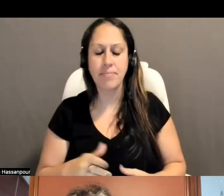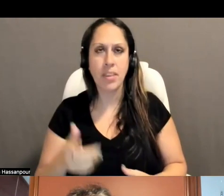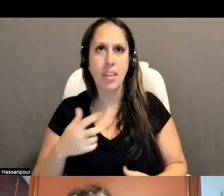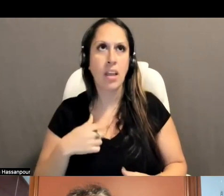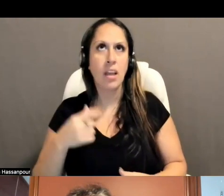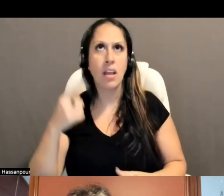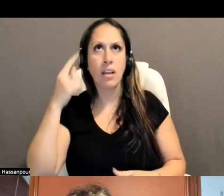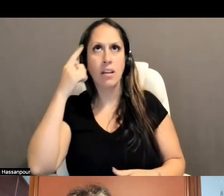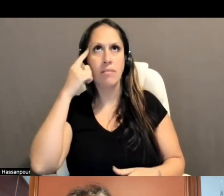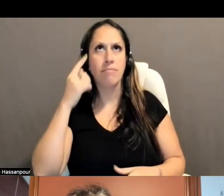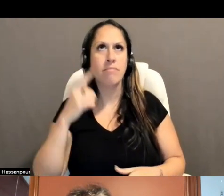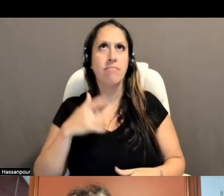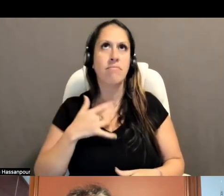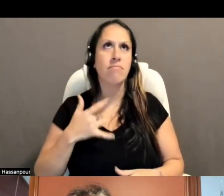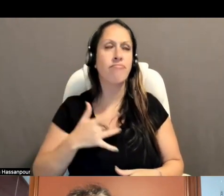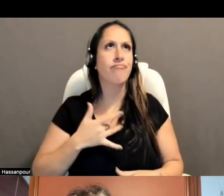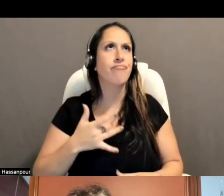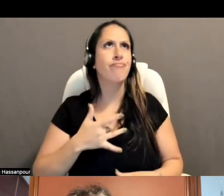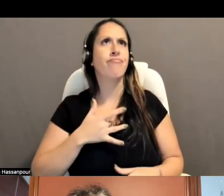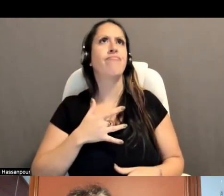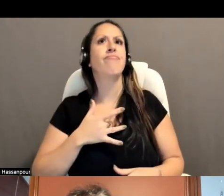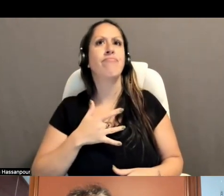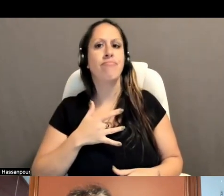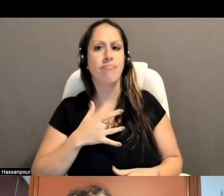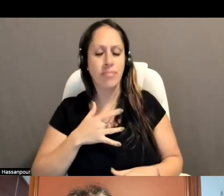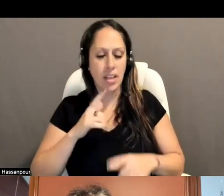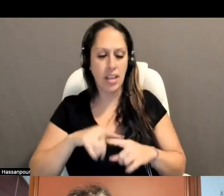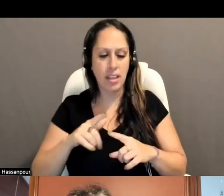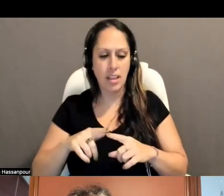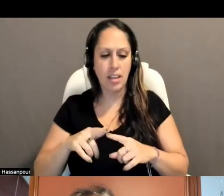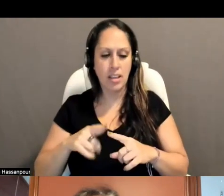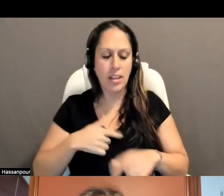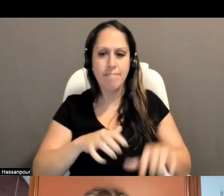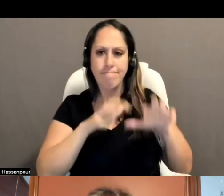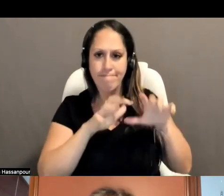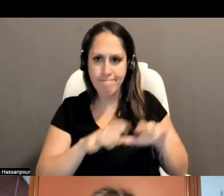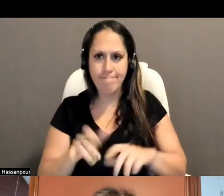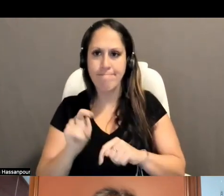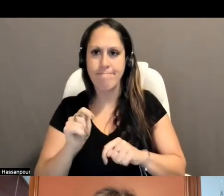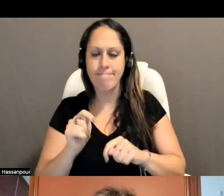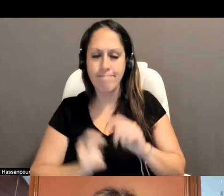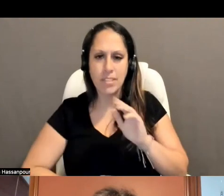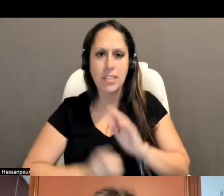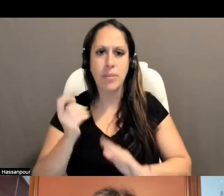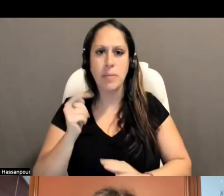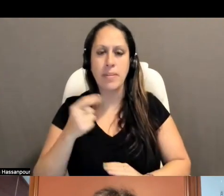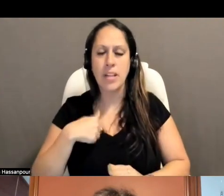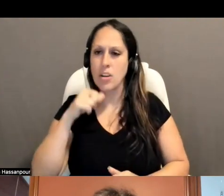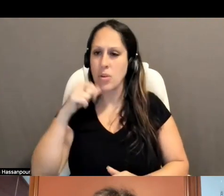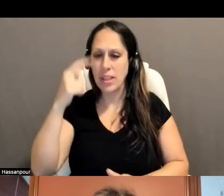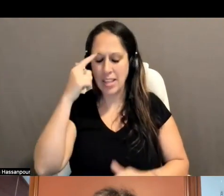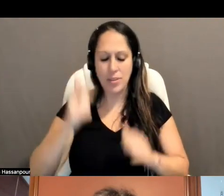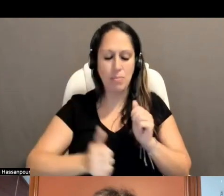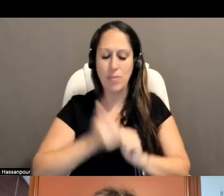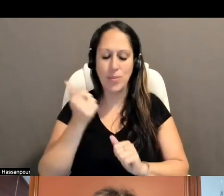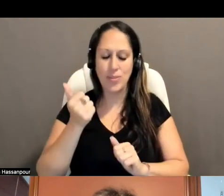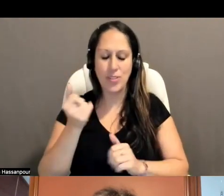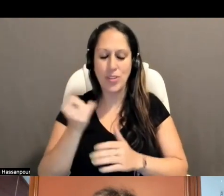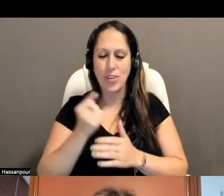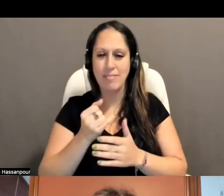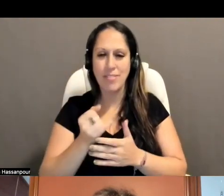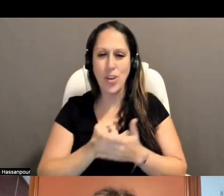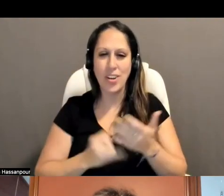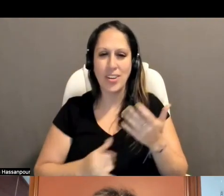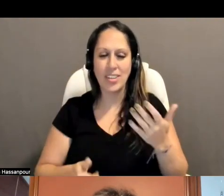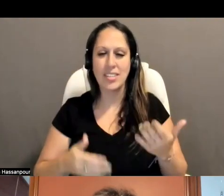a song and then I develop it. And I don't think most artists know where it comes